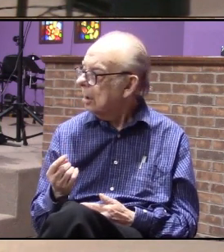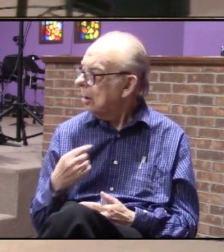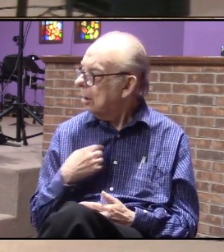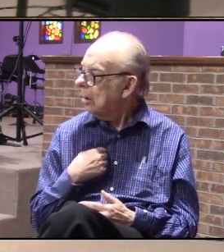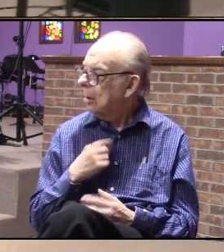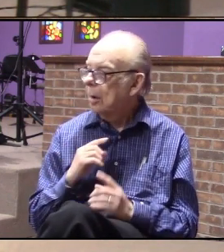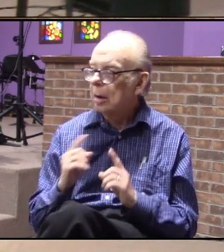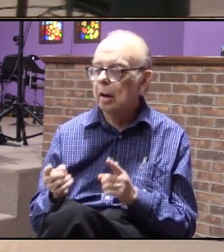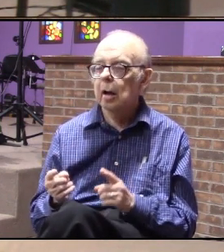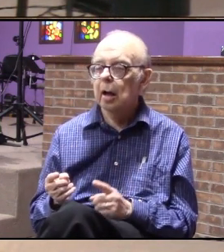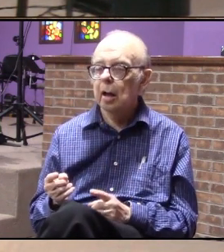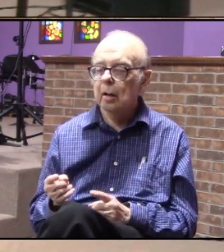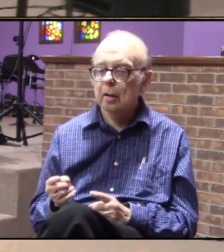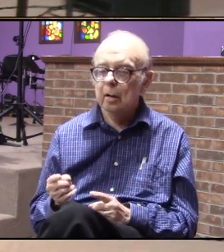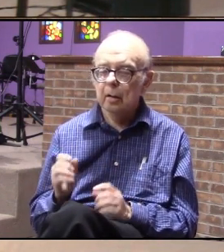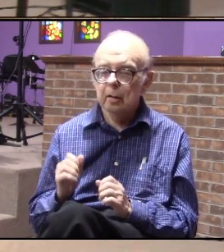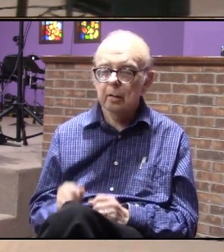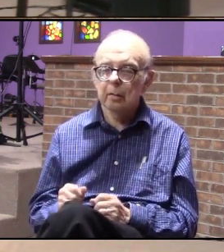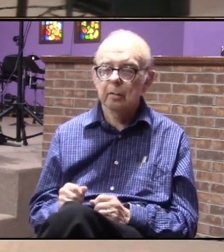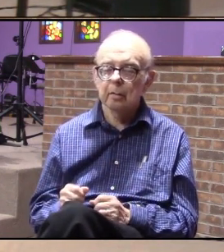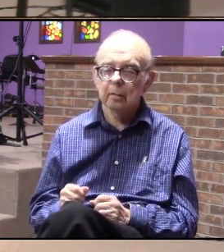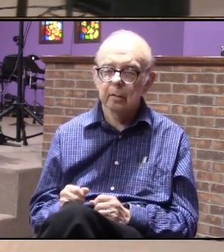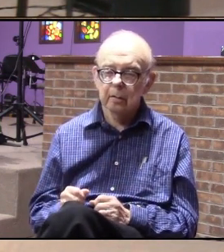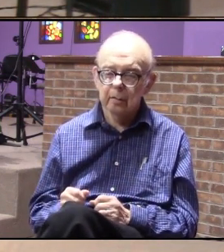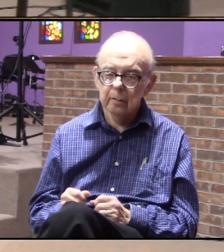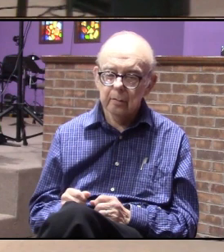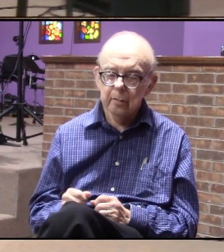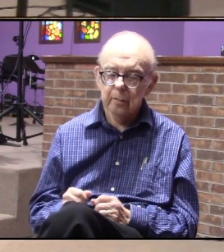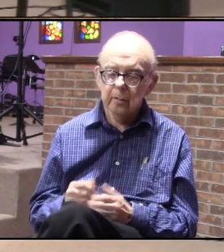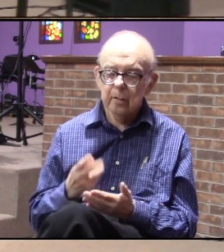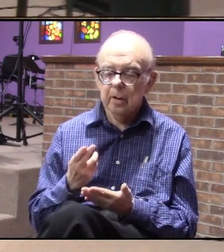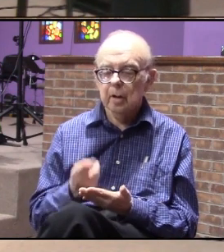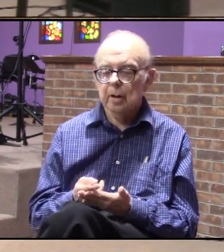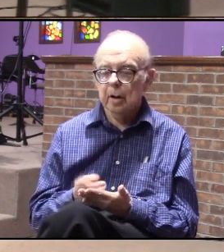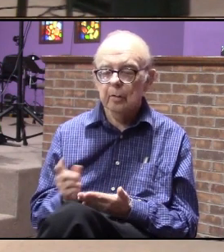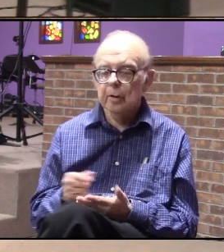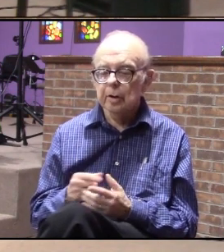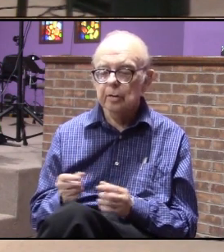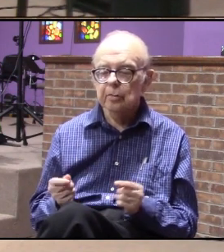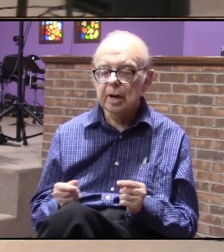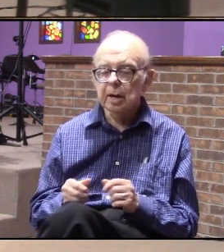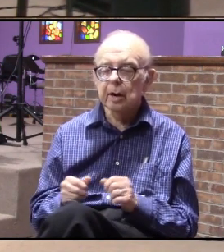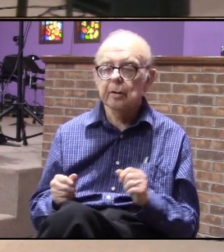I'm going to be able to lie down in green pastures?